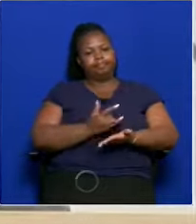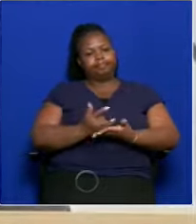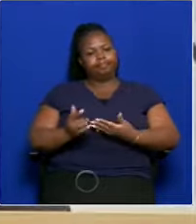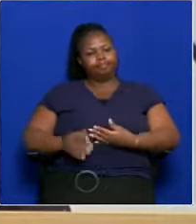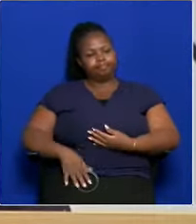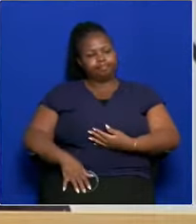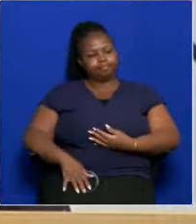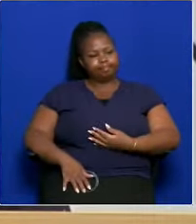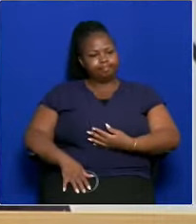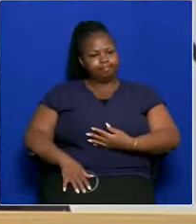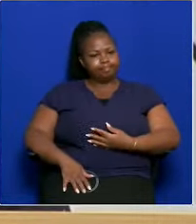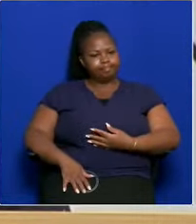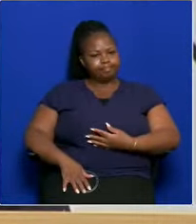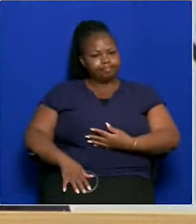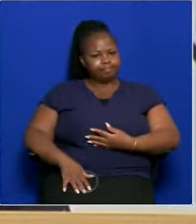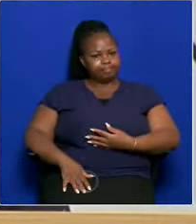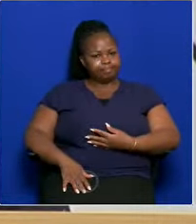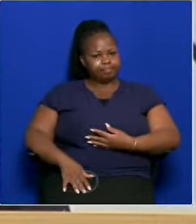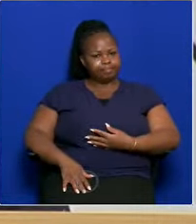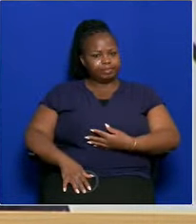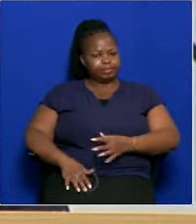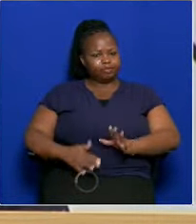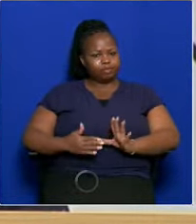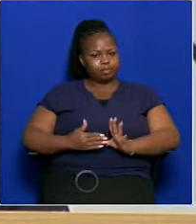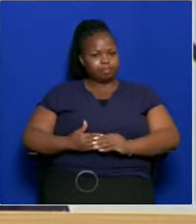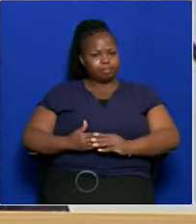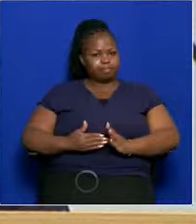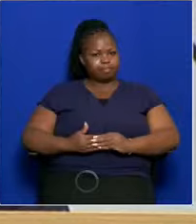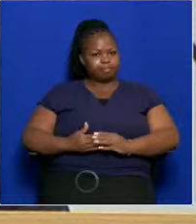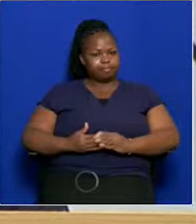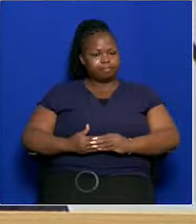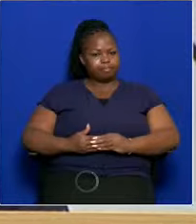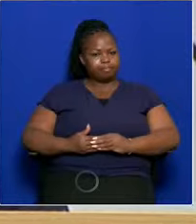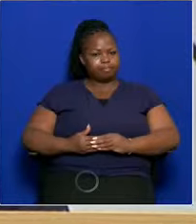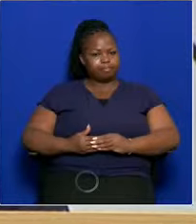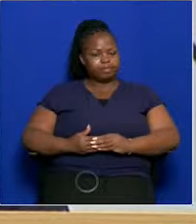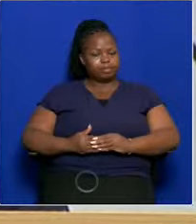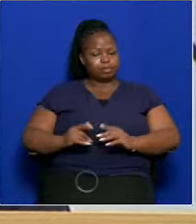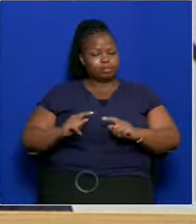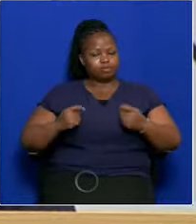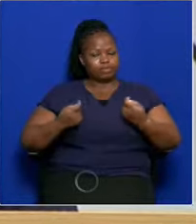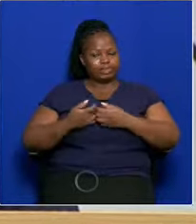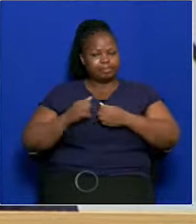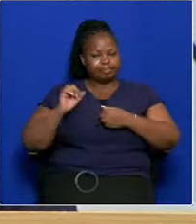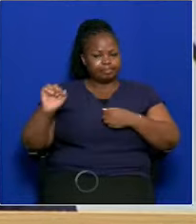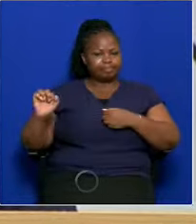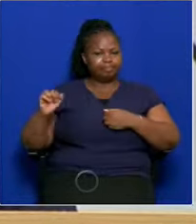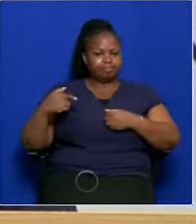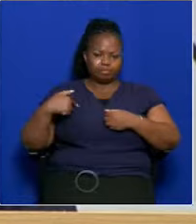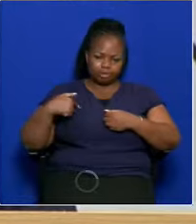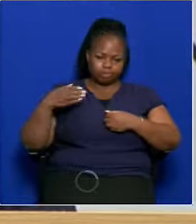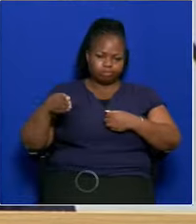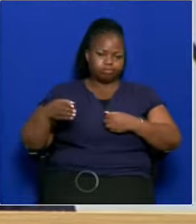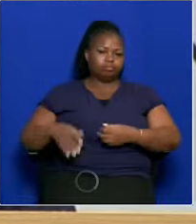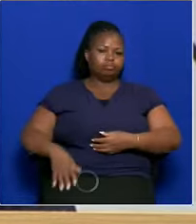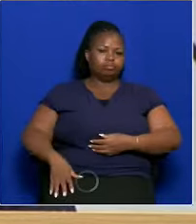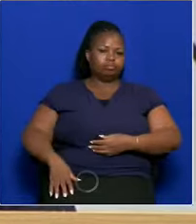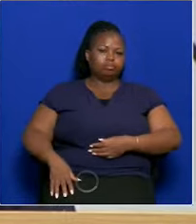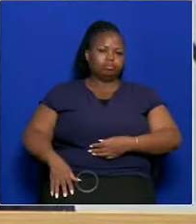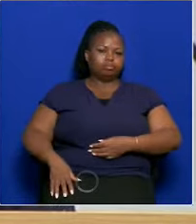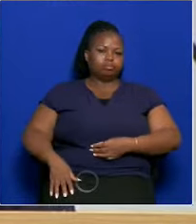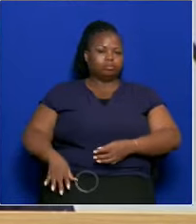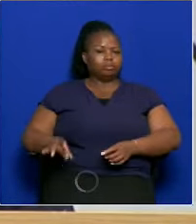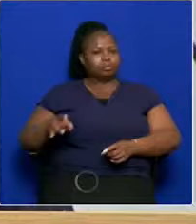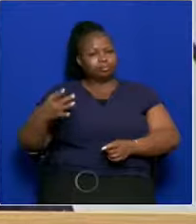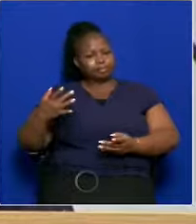as members of his team, and myself, I will be there. And sometimes we